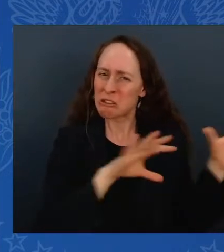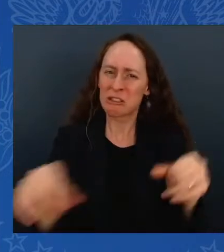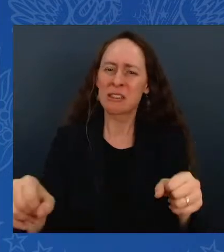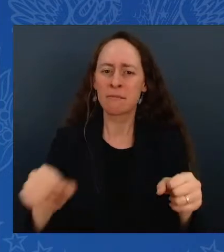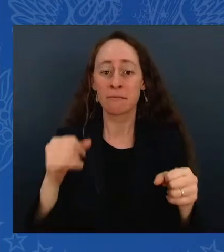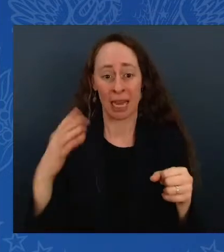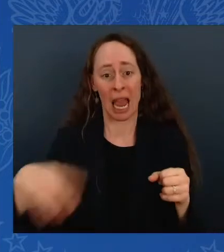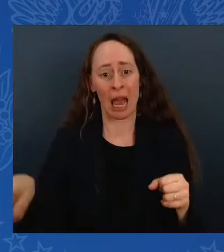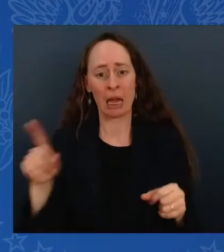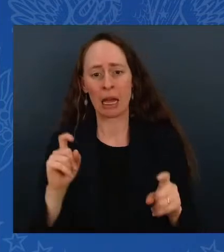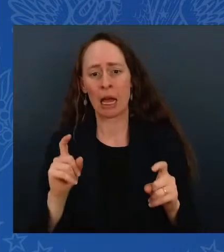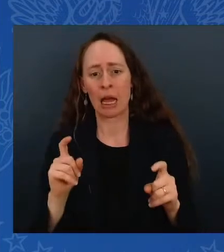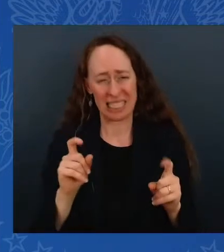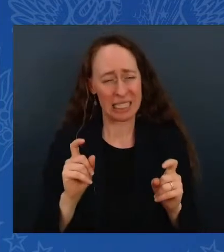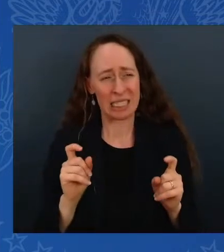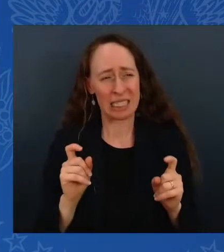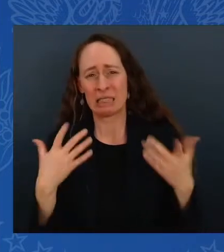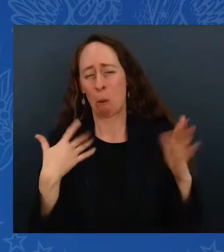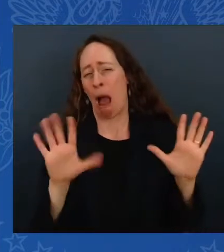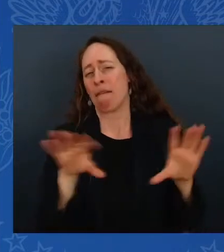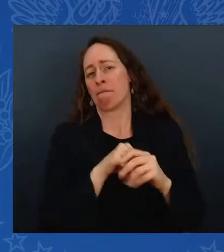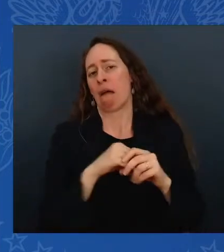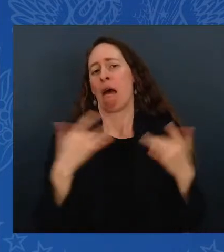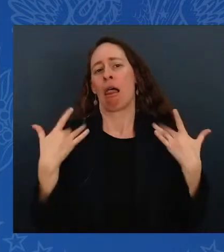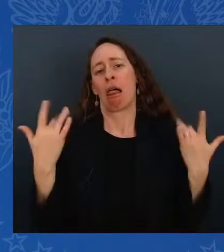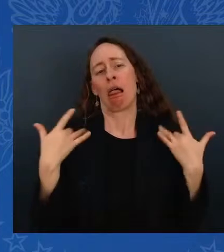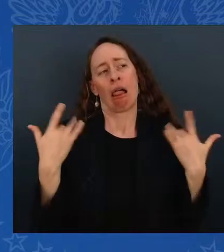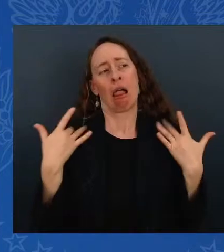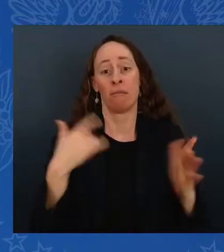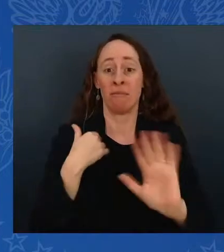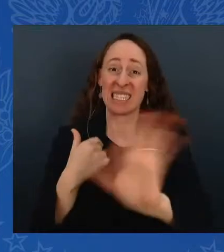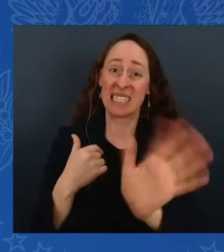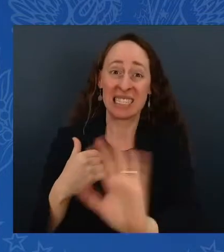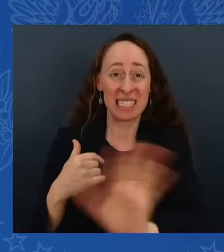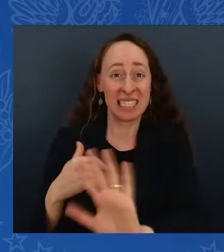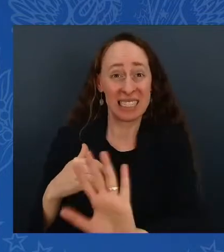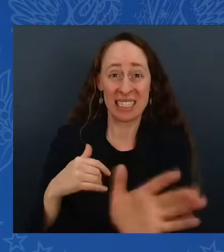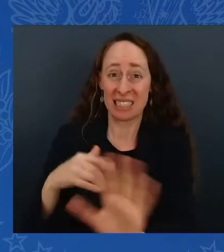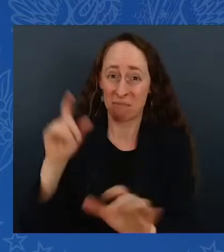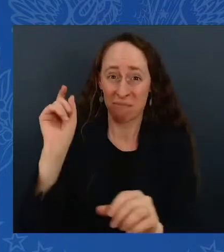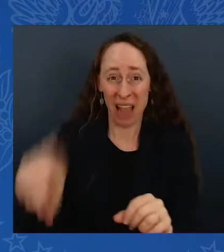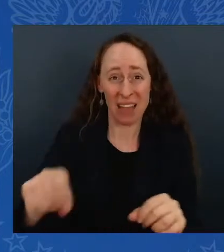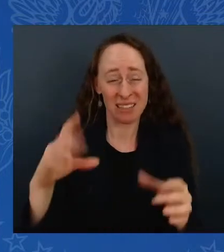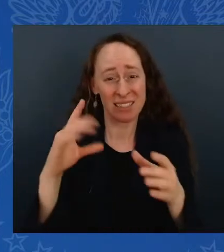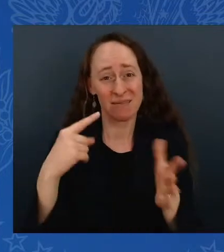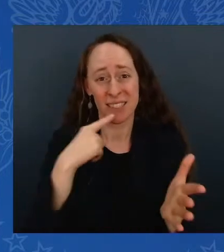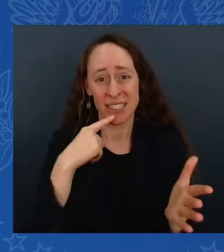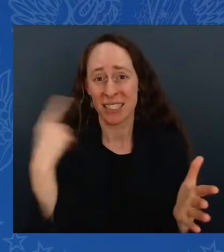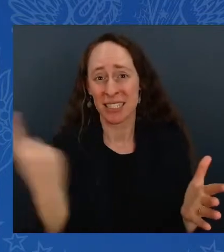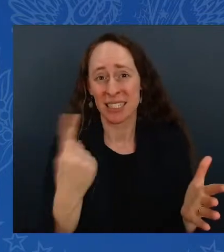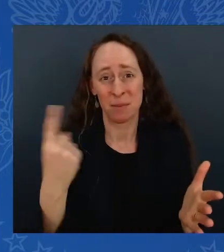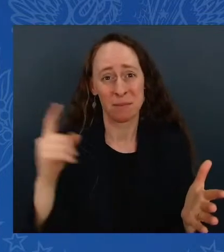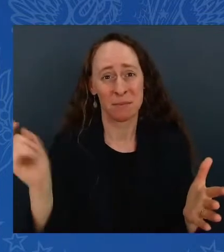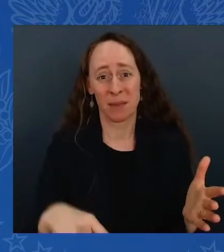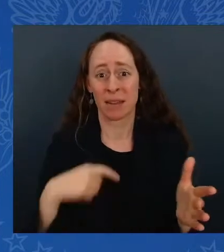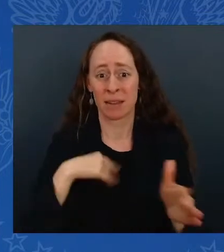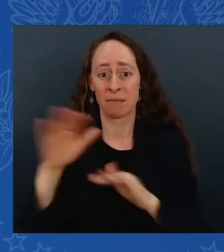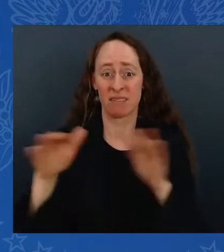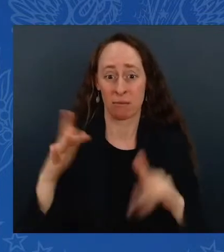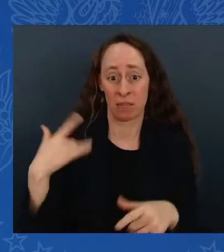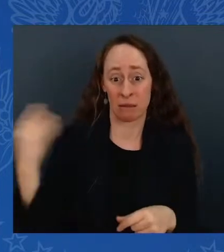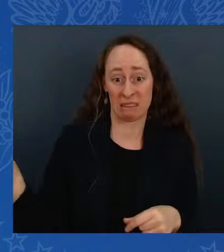I got clearance from the intelligence community to let them know when he was going to invade. They didn't believe it was going to